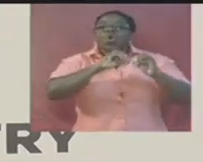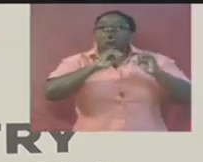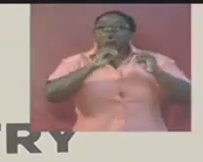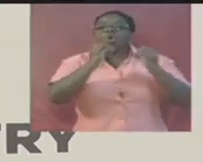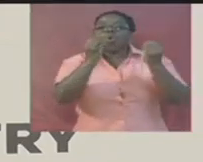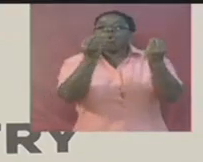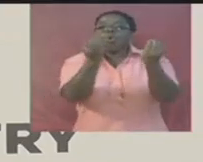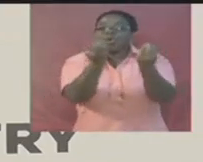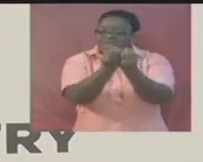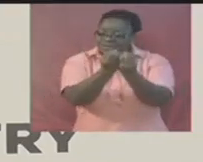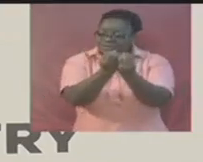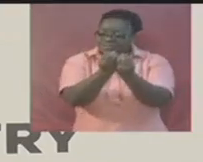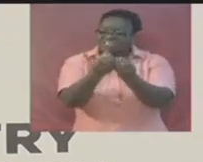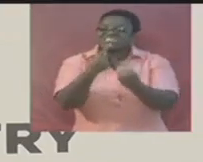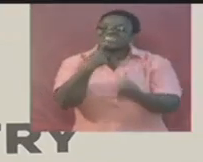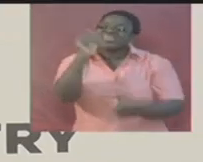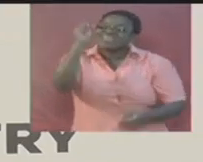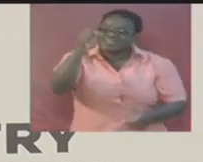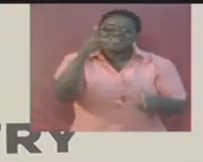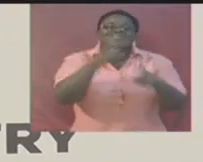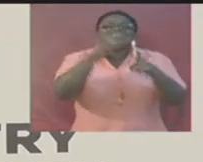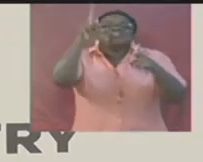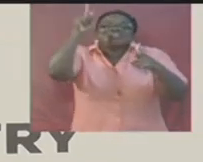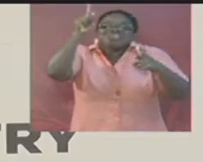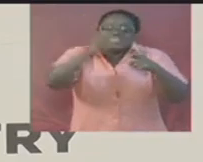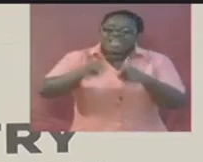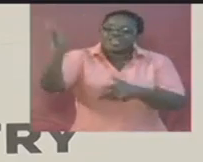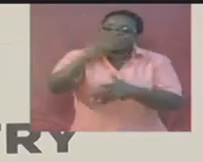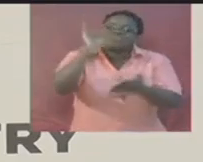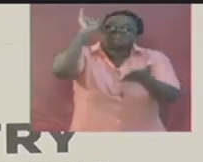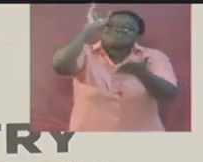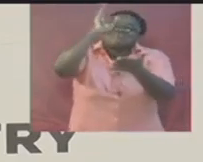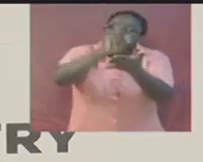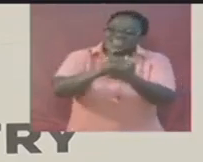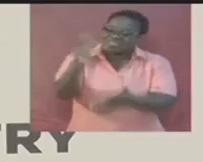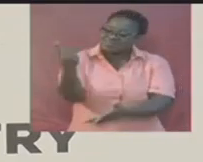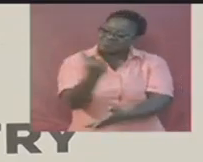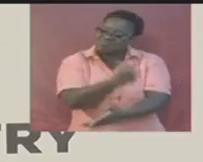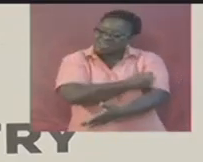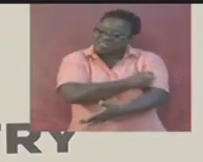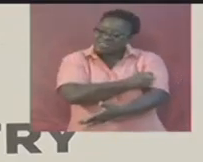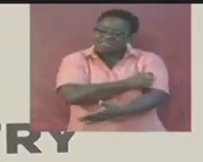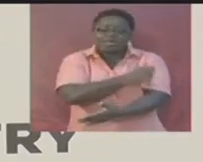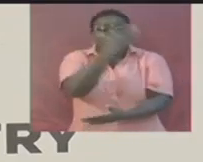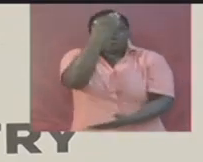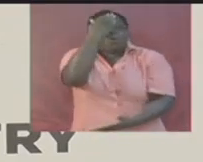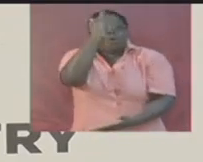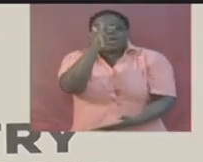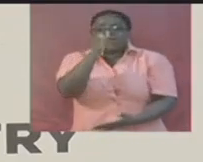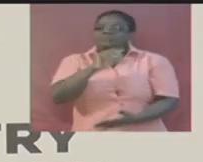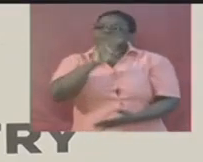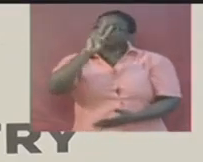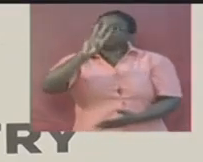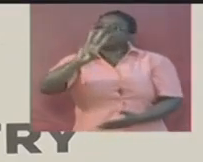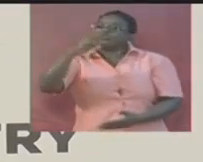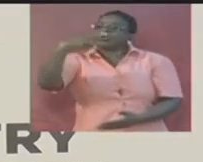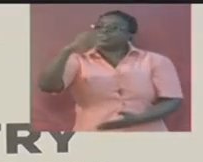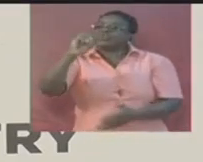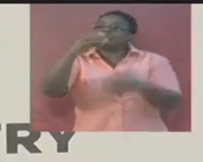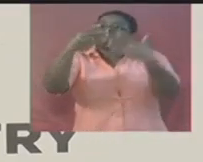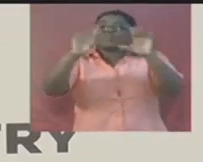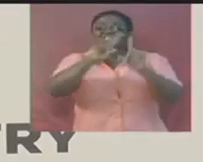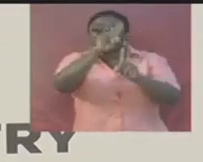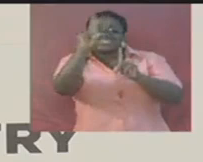And as Minister and myself had said before, we have the benefit of seeing what is happening in the rest of the world, being a month or so behind,